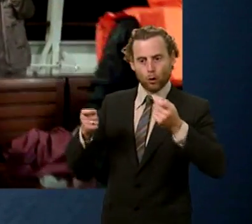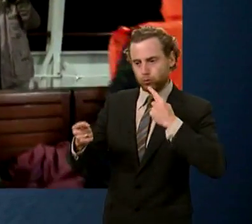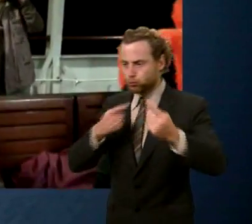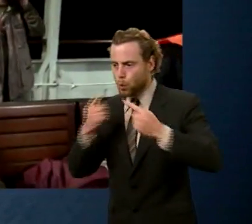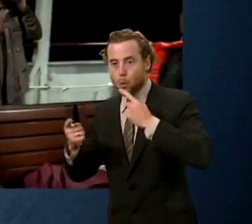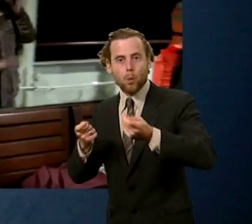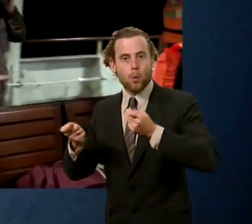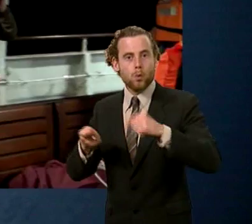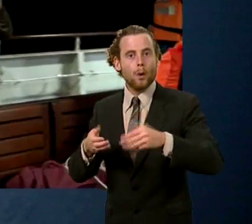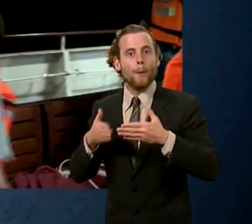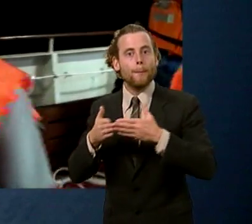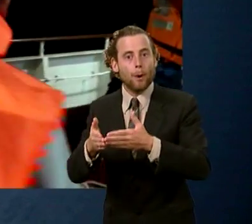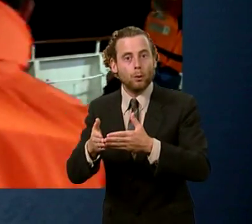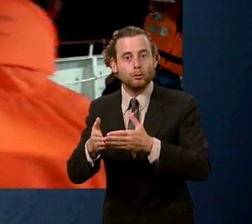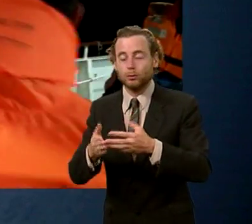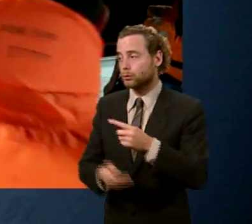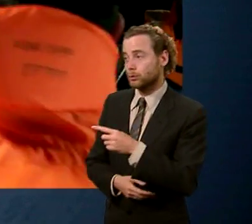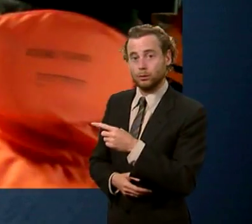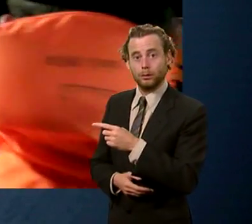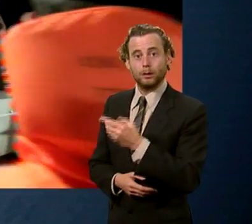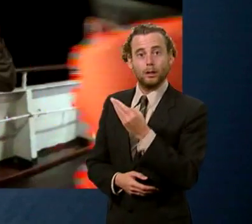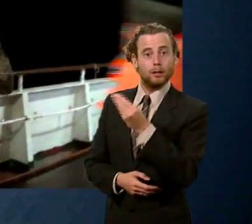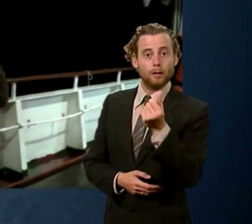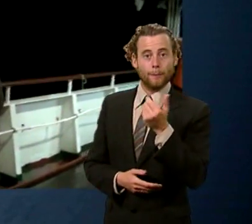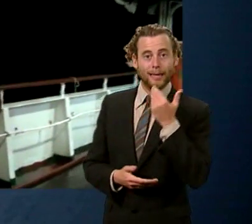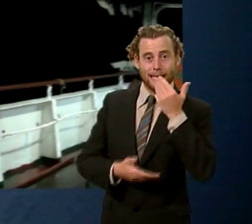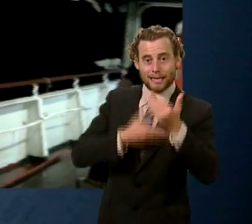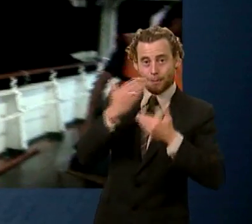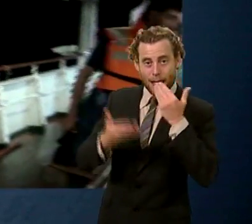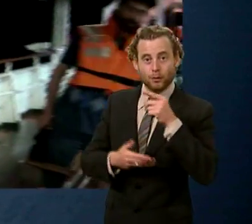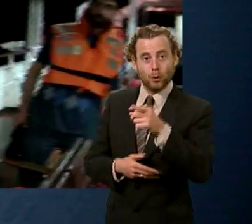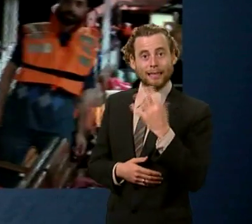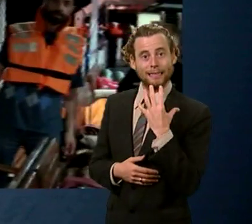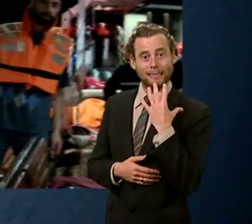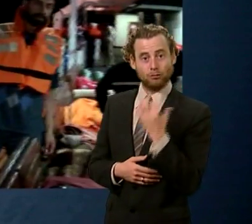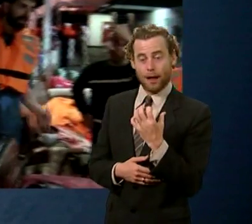Marmara. Crew members later described the scene to the Israelis.